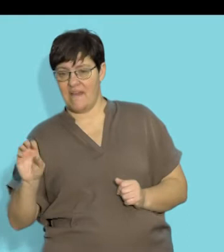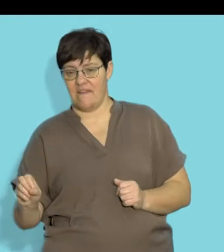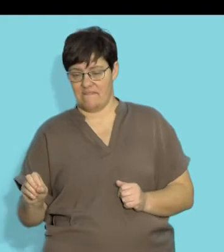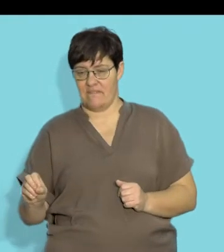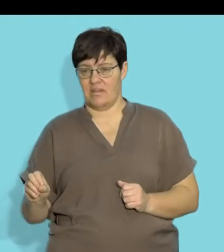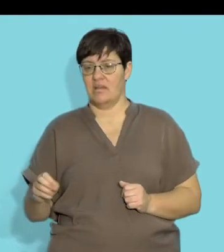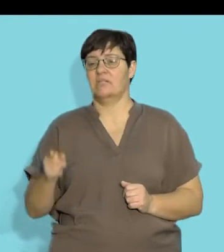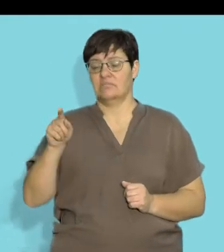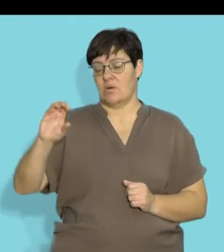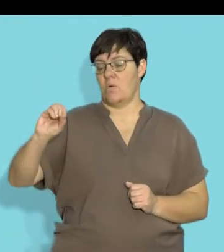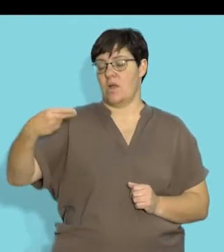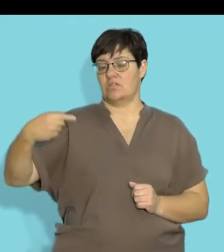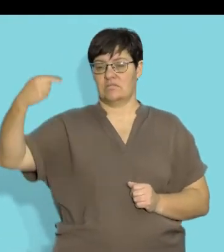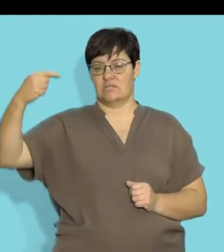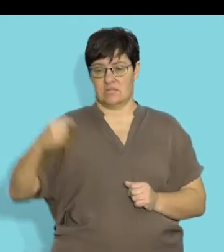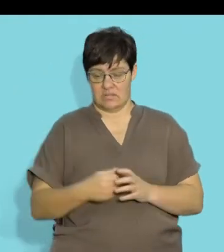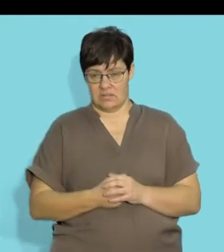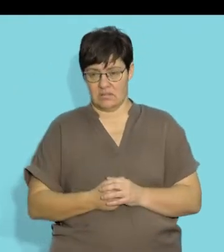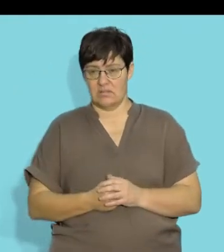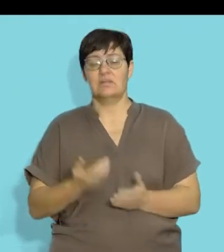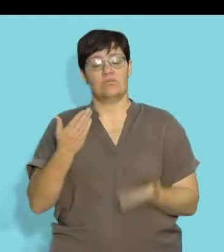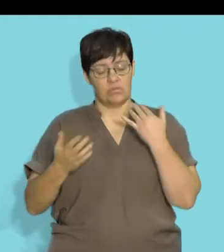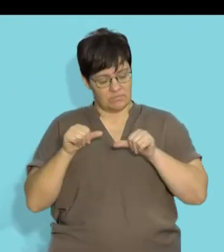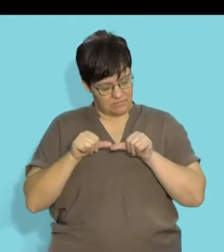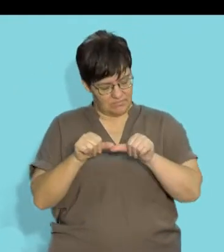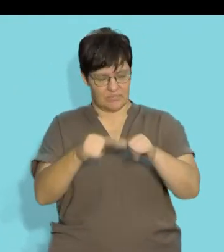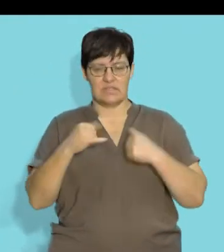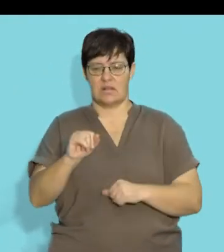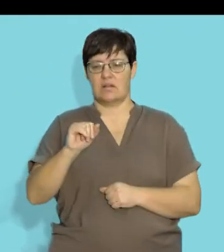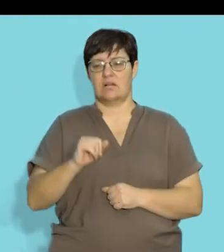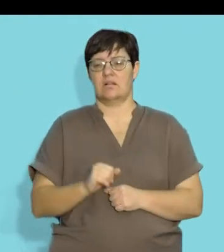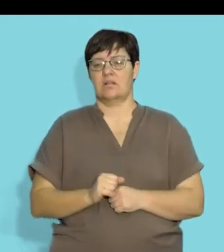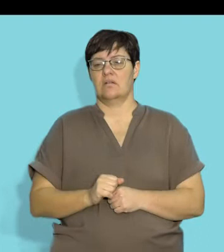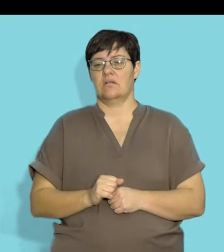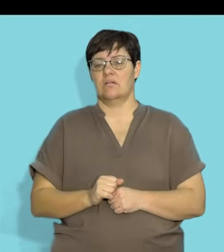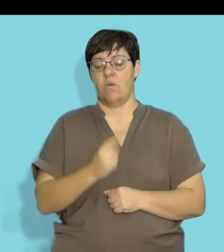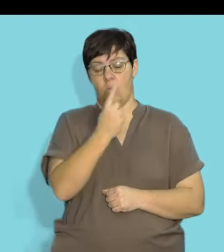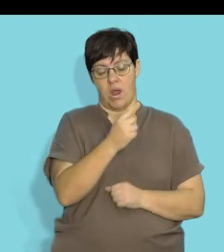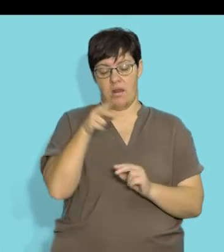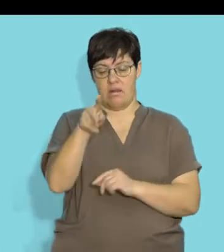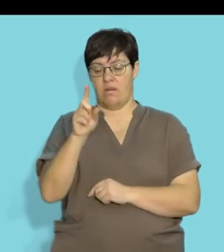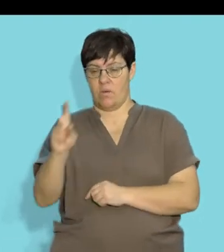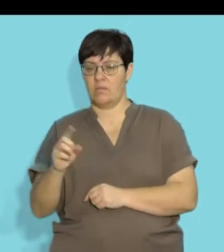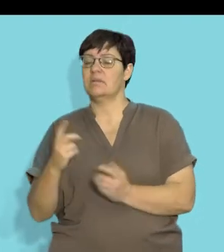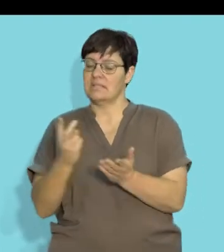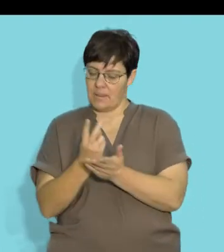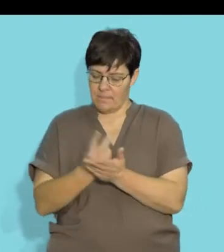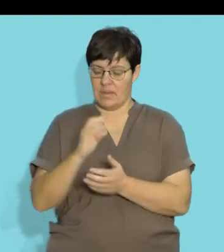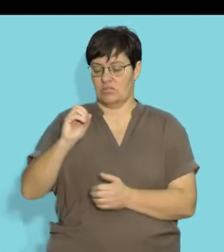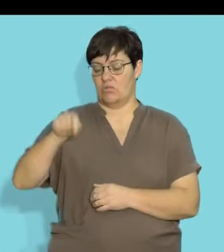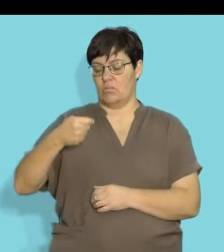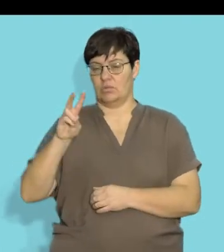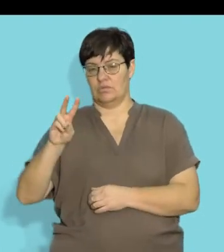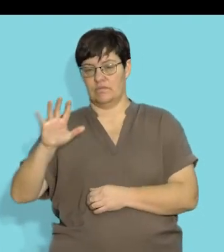that solution, there is a mole of the hydroxide ion. So the ratio still remains 1:1. So this gives